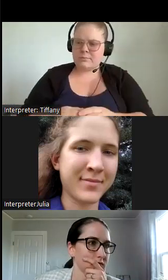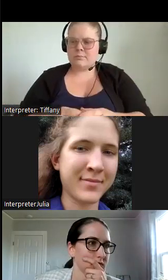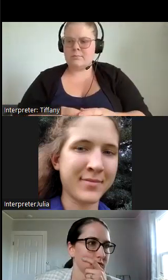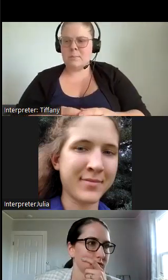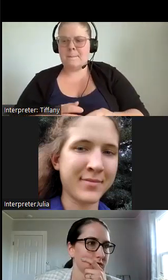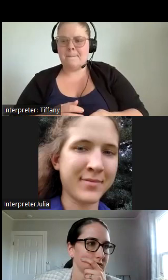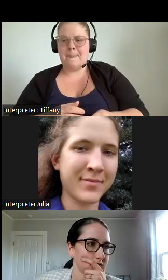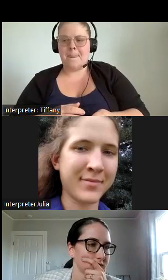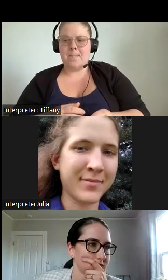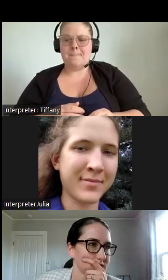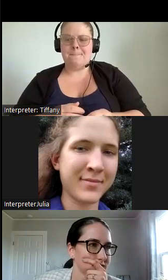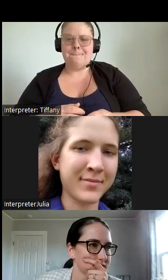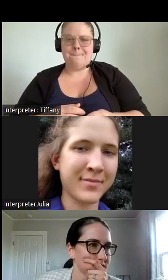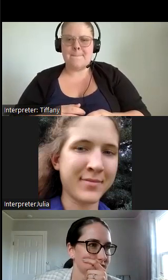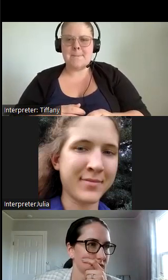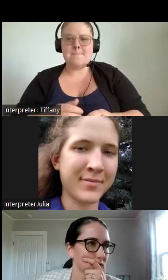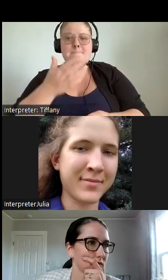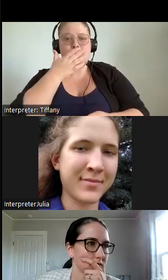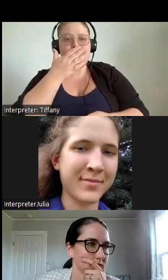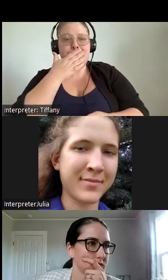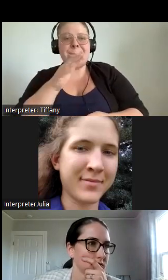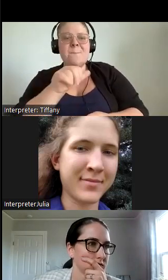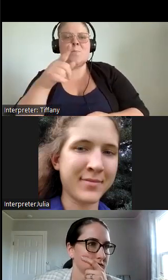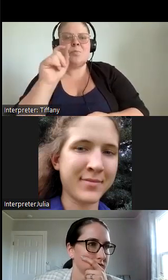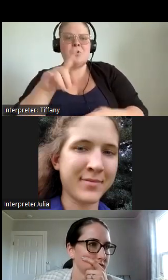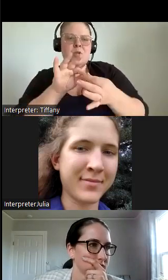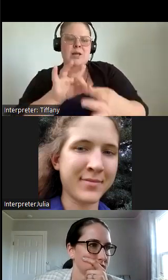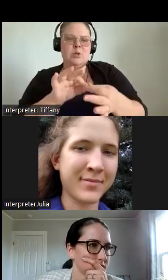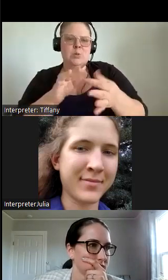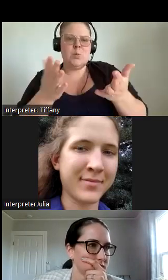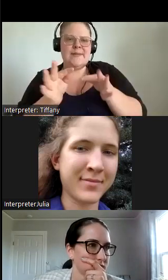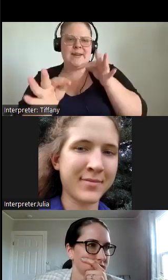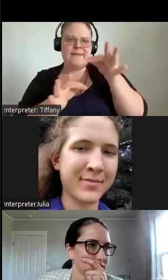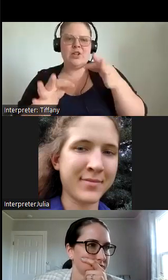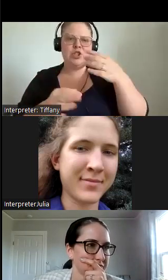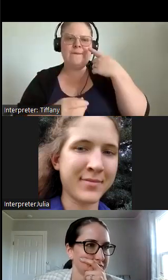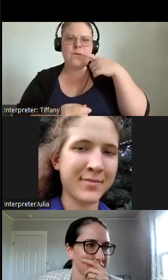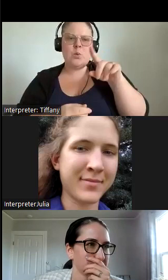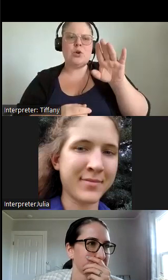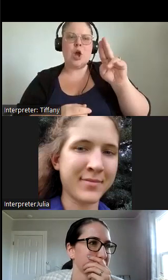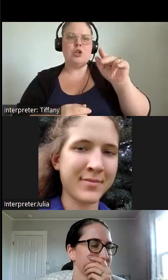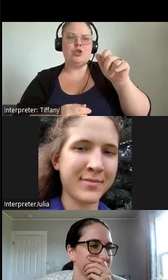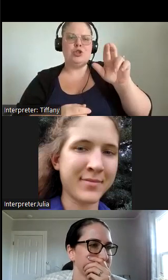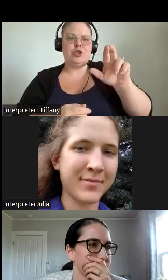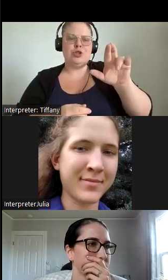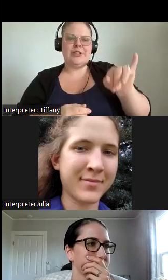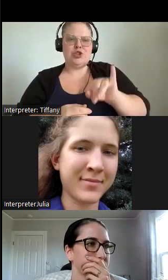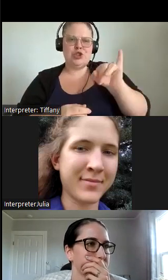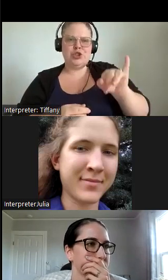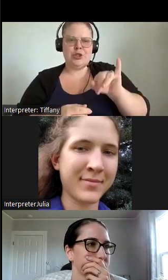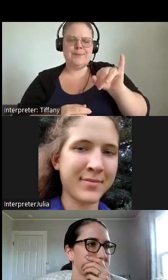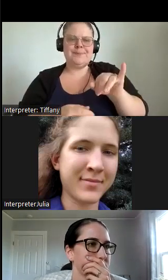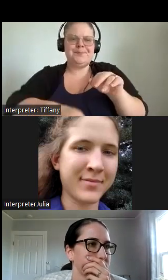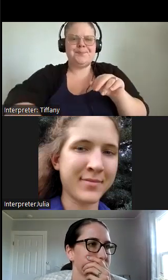Thanks for that. We had another question about the definition of underinsured. So I'm not sure we